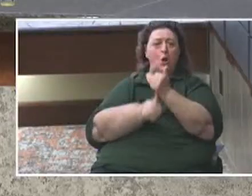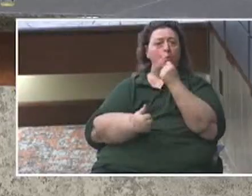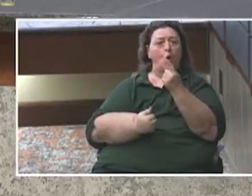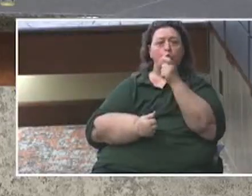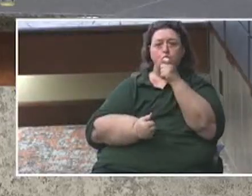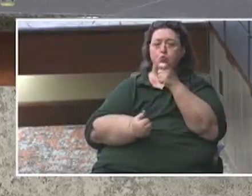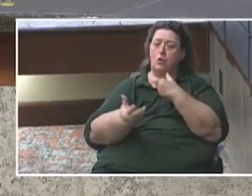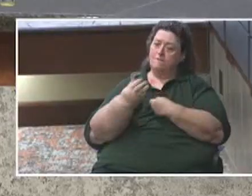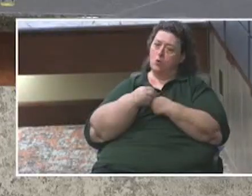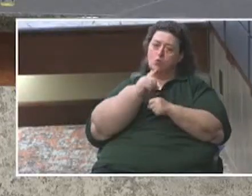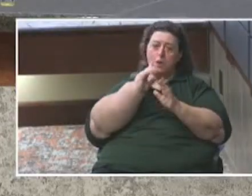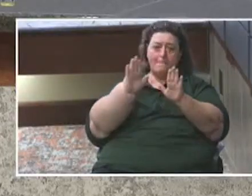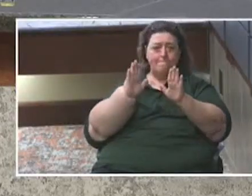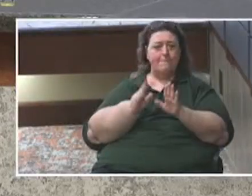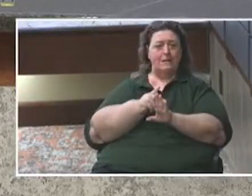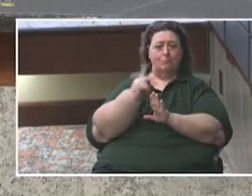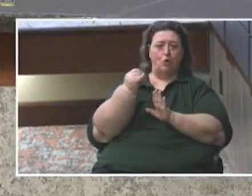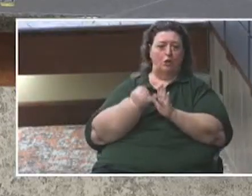amazing project.